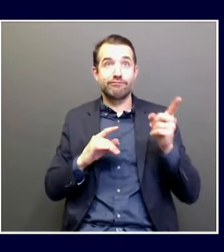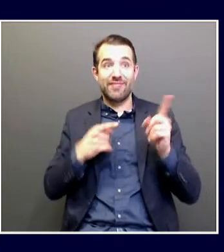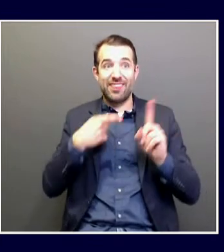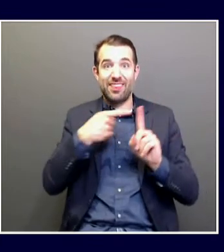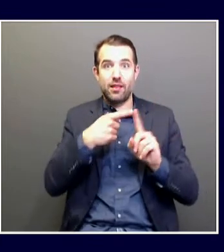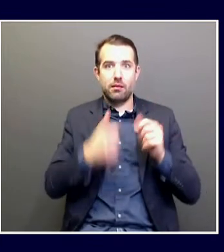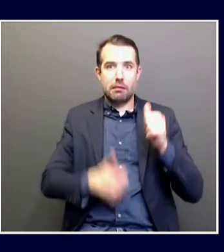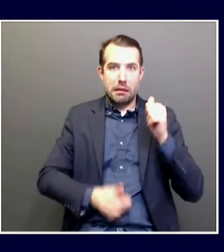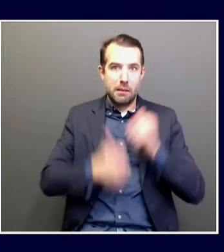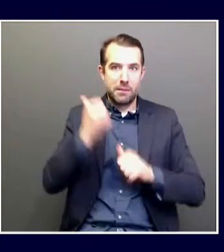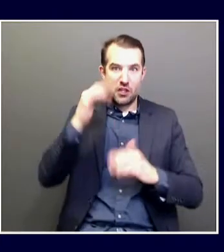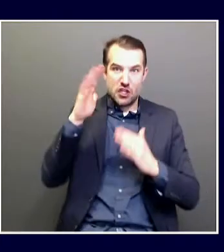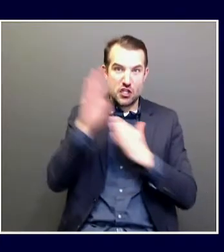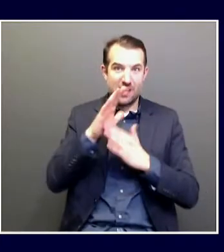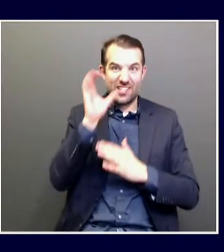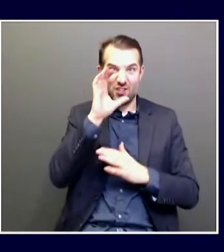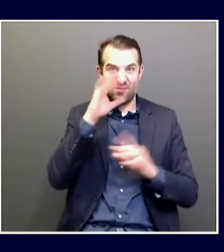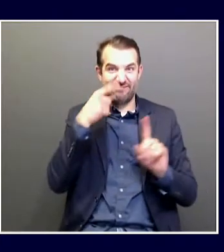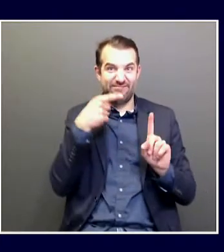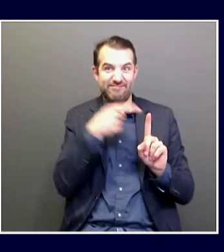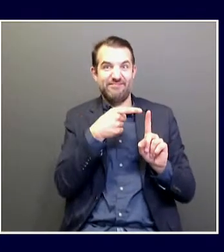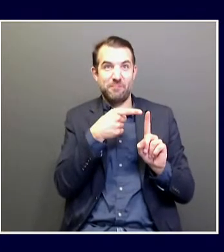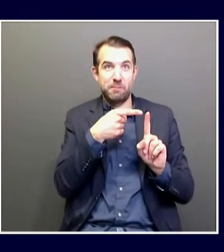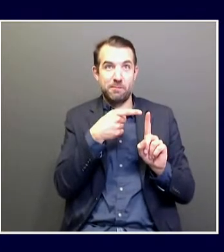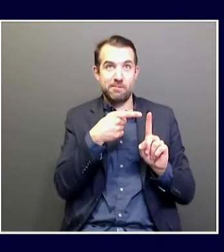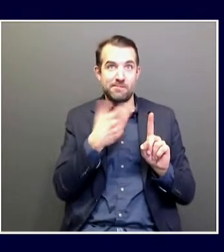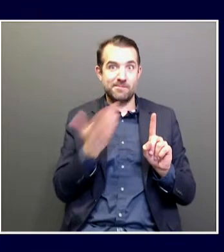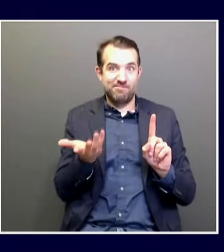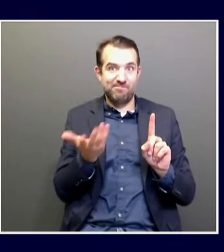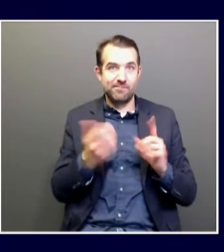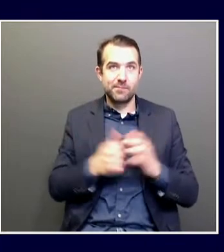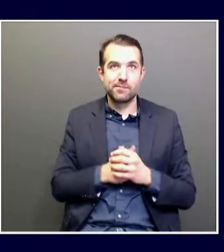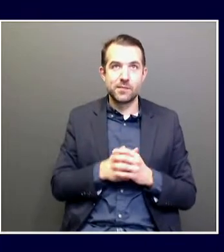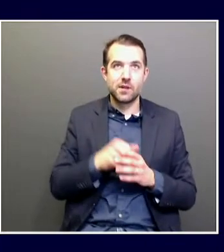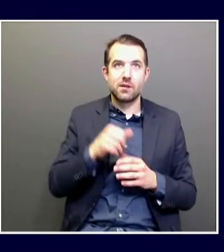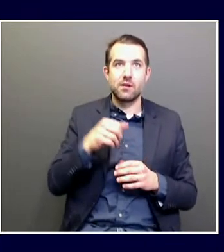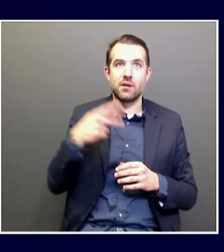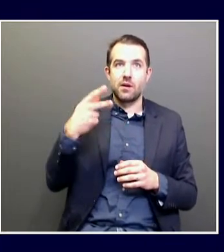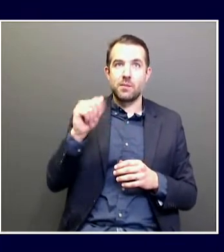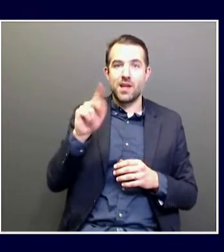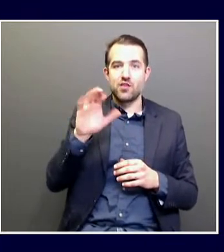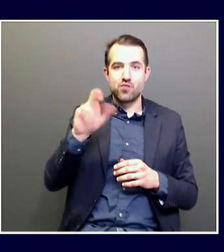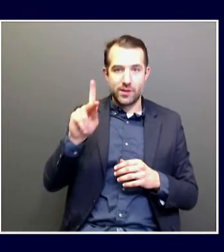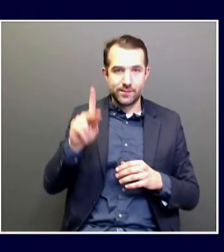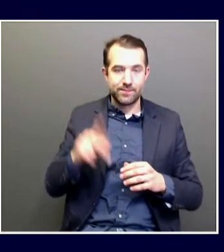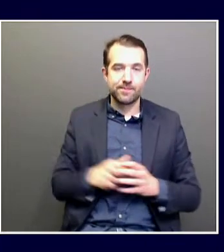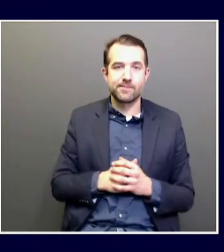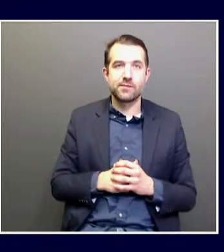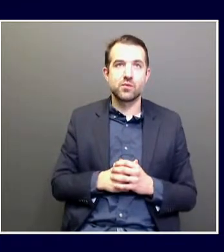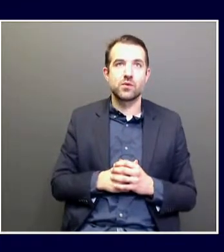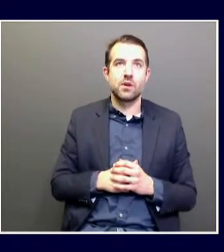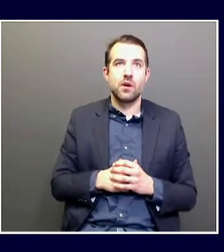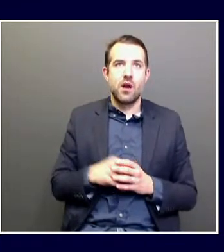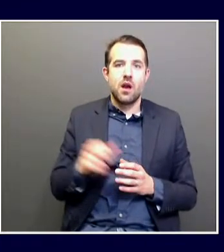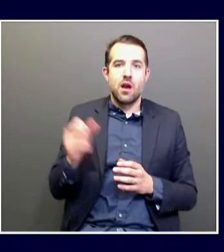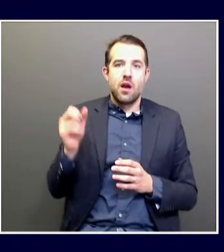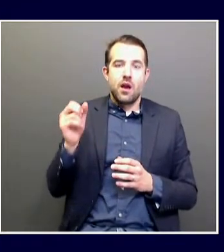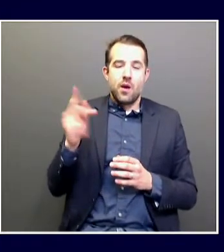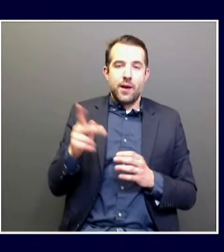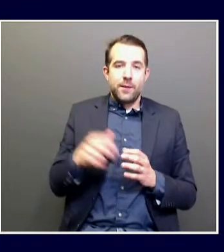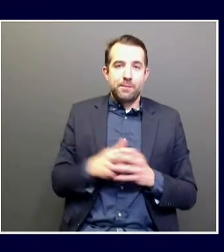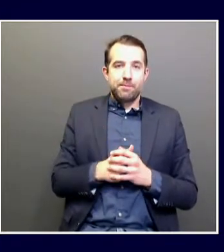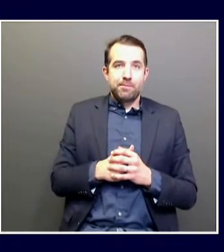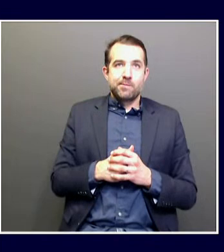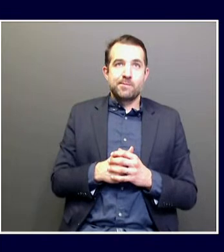Thank you very much. A little bit more cold water here. I have sort of a